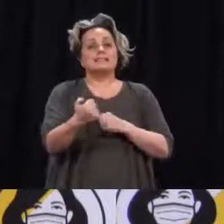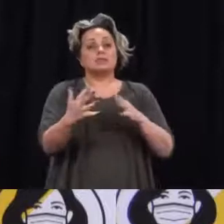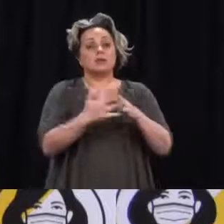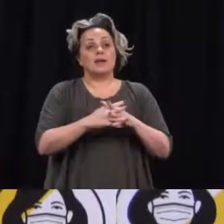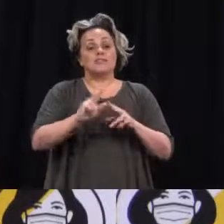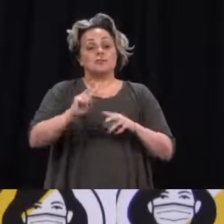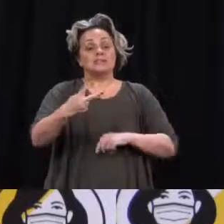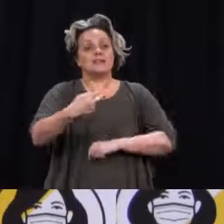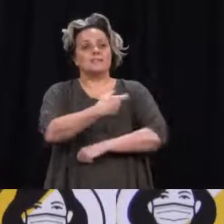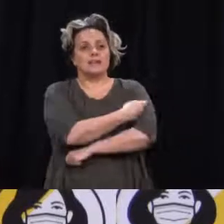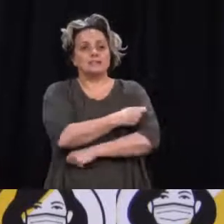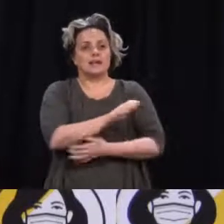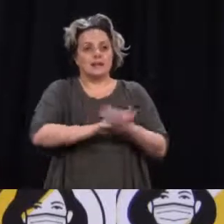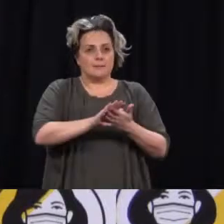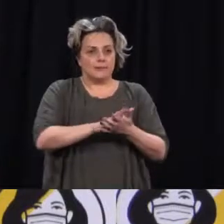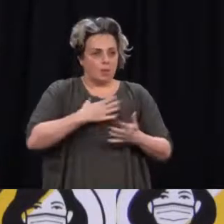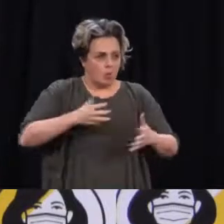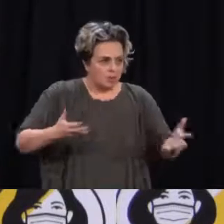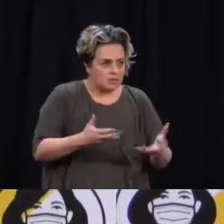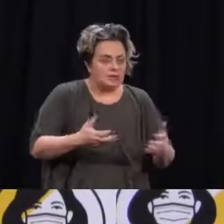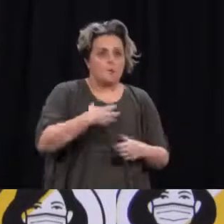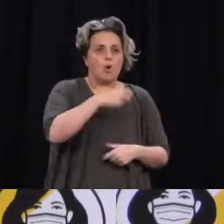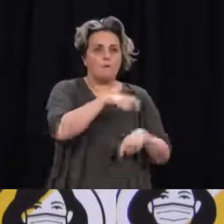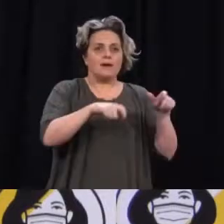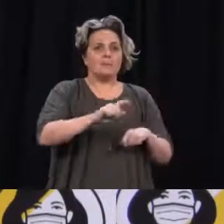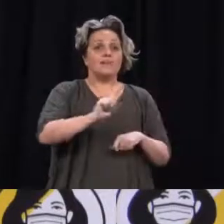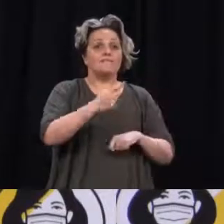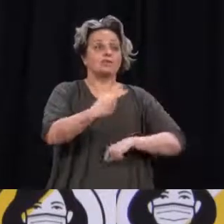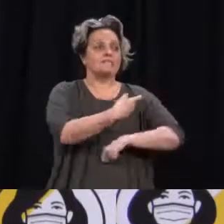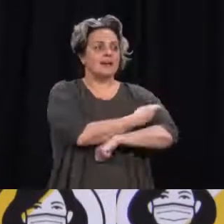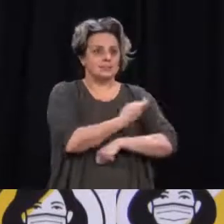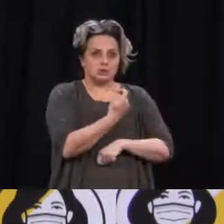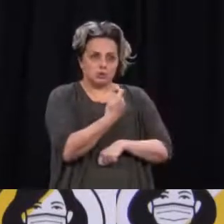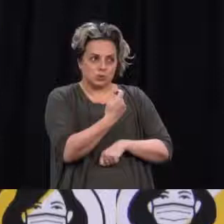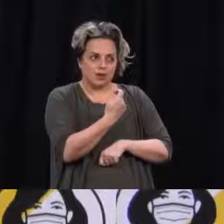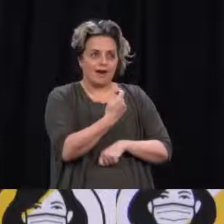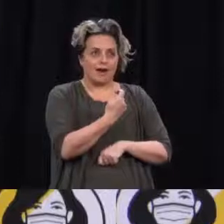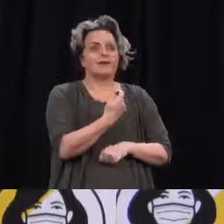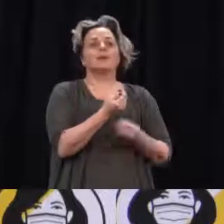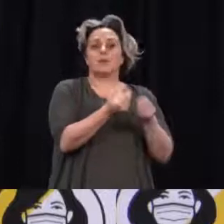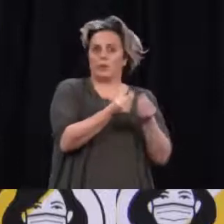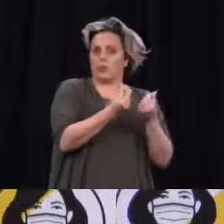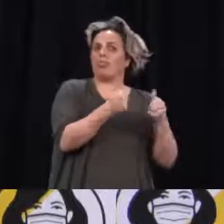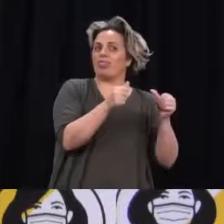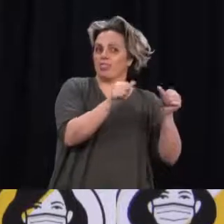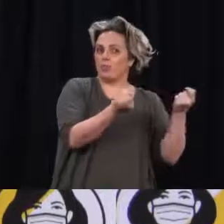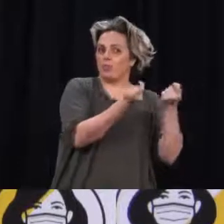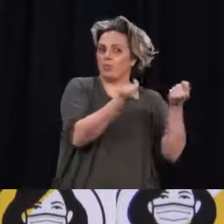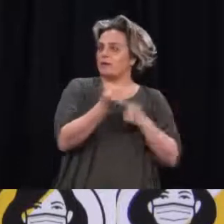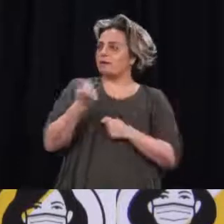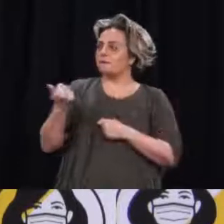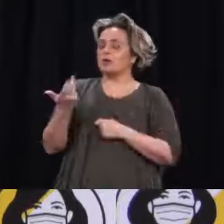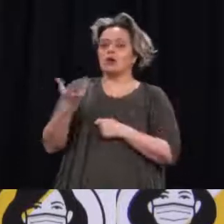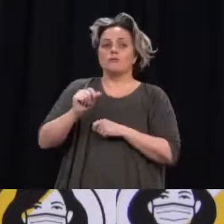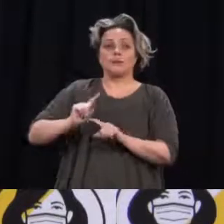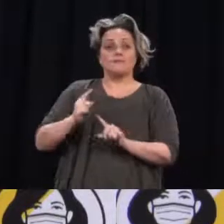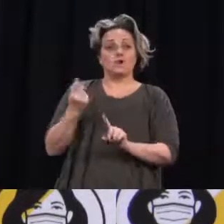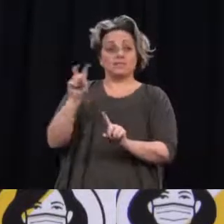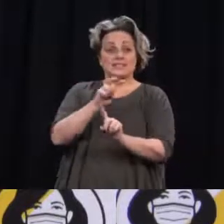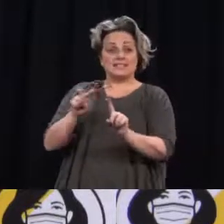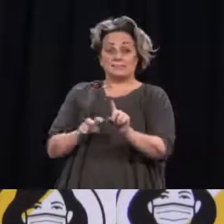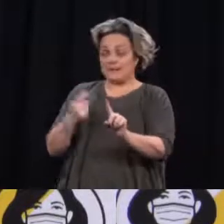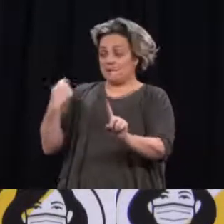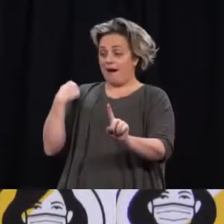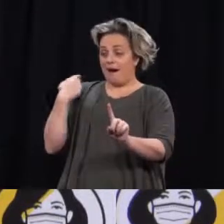greater number of people to have that first dose sooner, and that has already paid dividends. And bear in mind, Jenna, from the 1st of September,